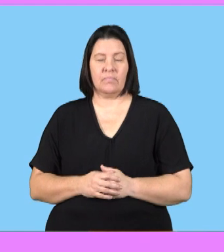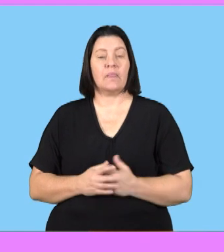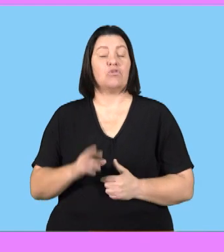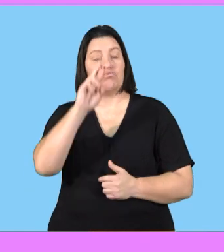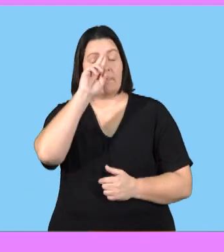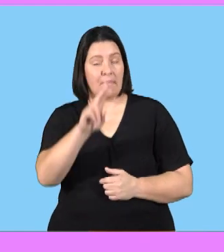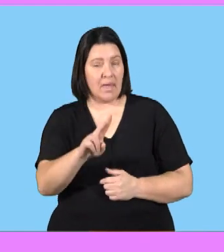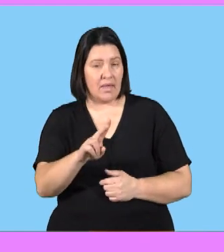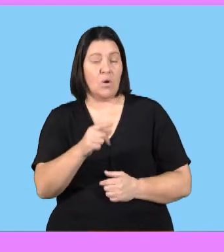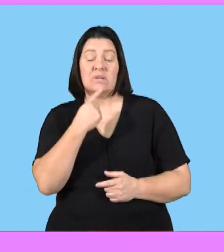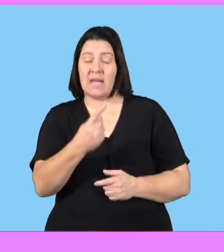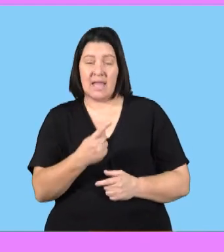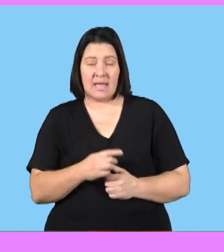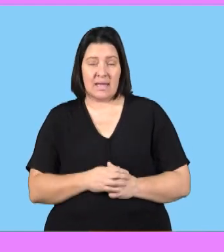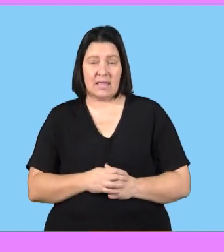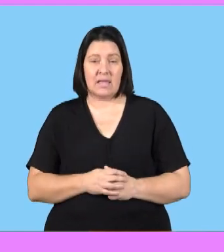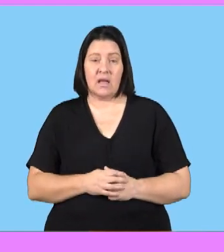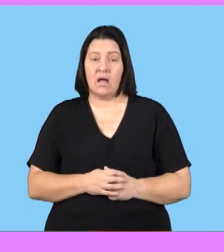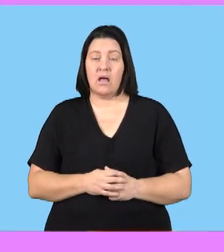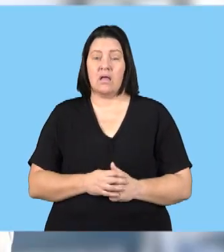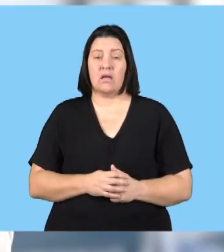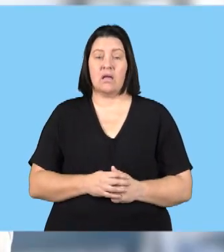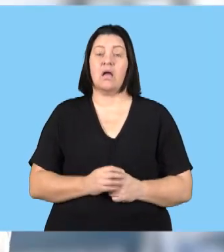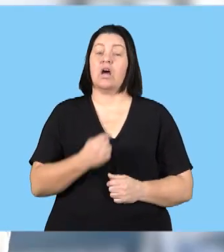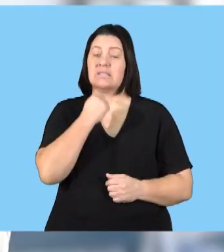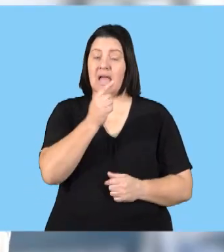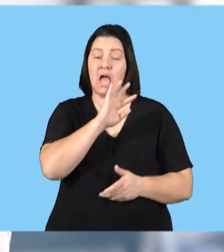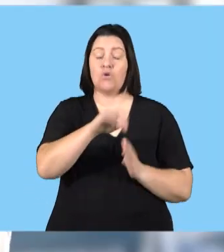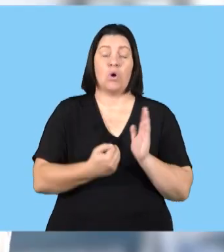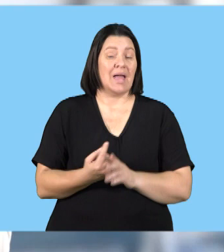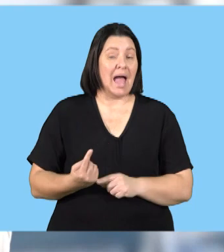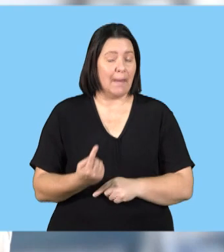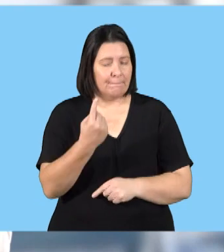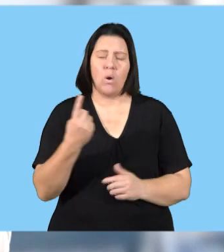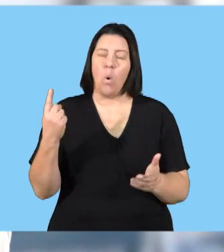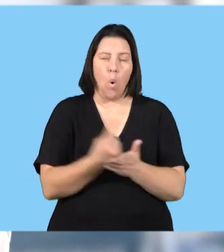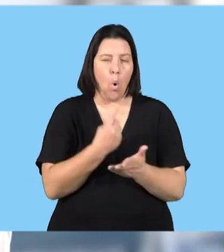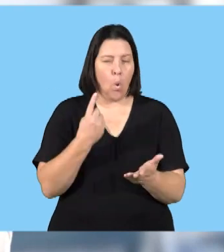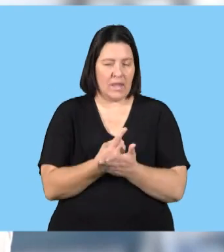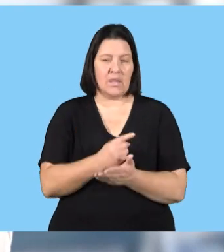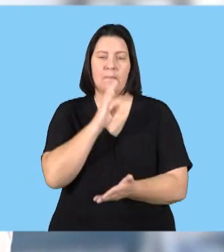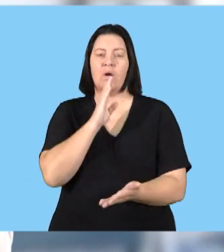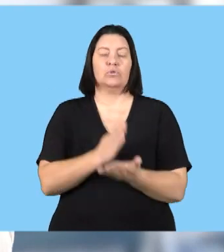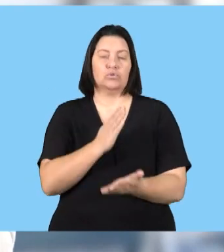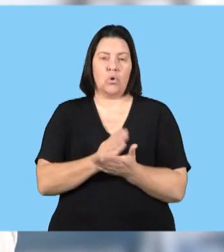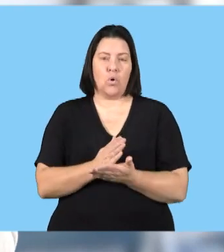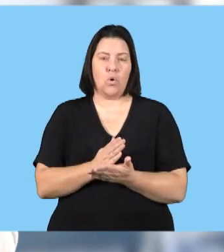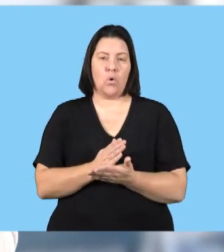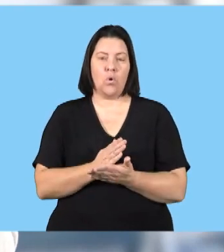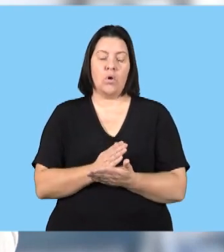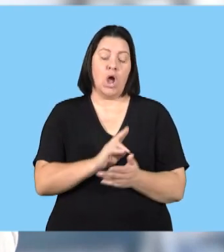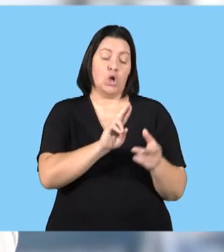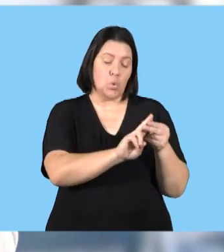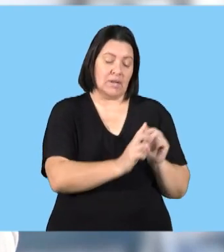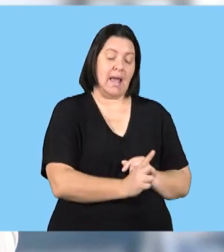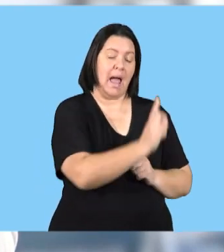67,77. So remember, I said once we say round up, you always make sure that you